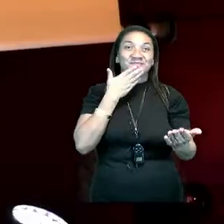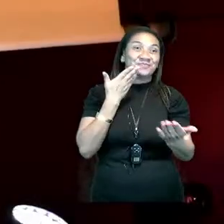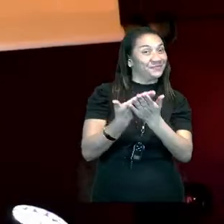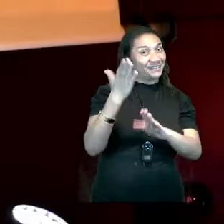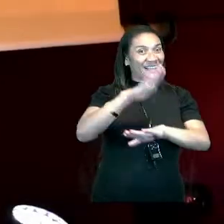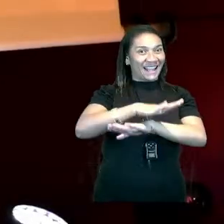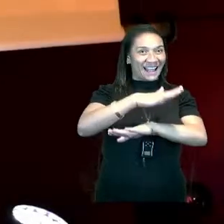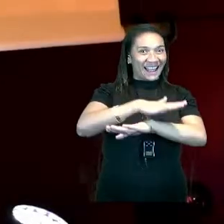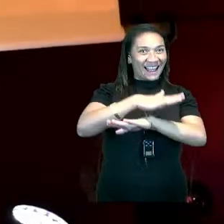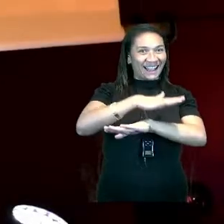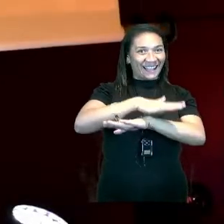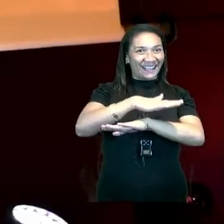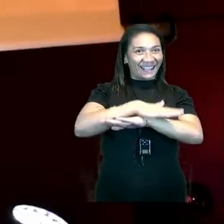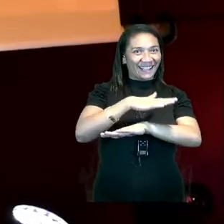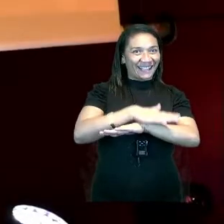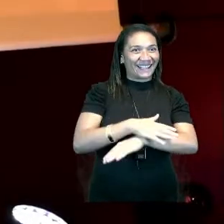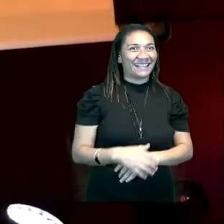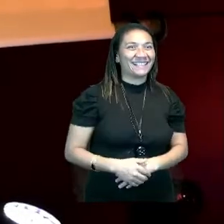Buenas tardes.